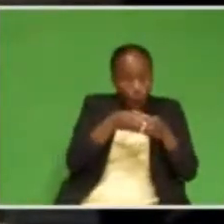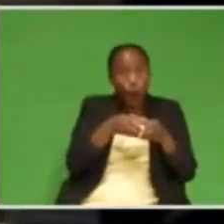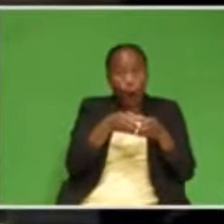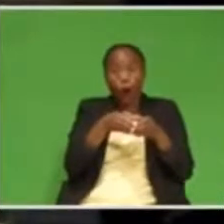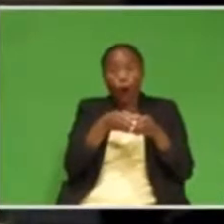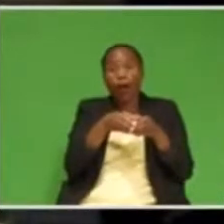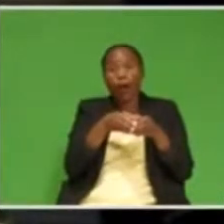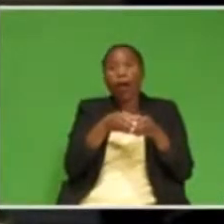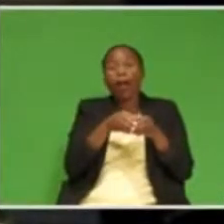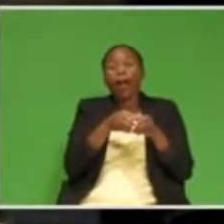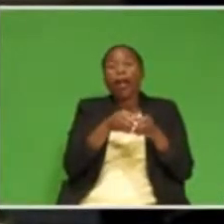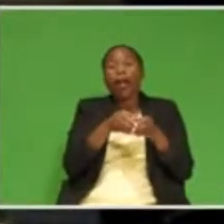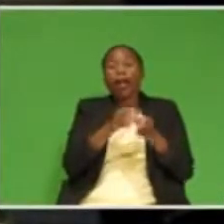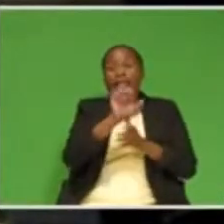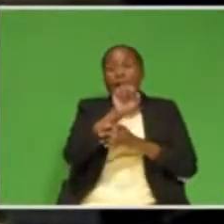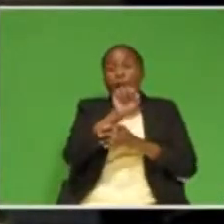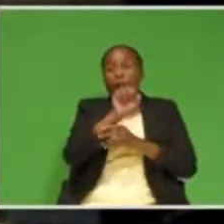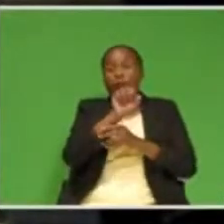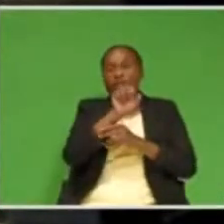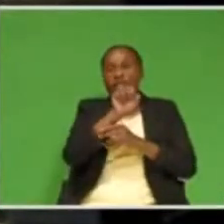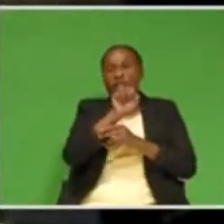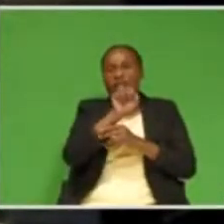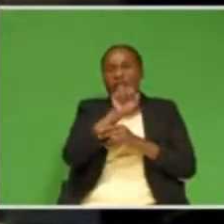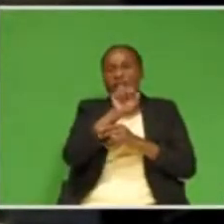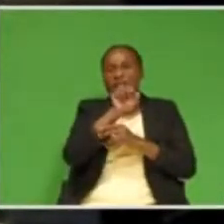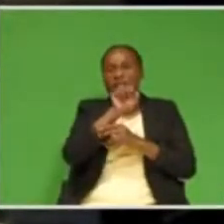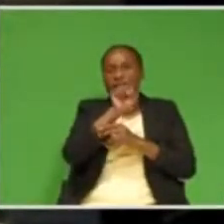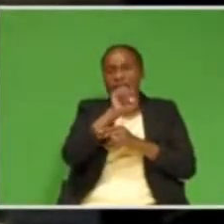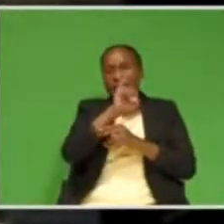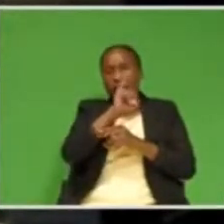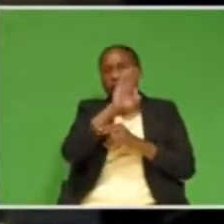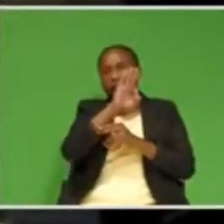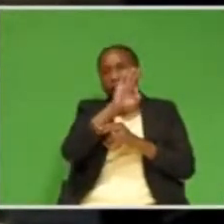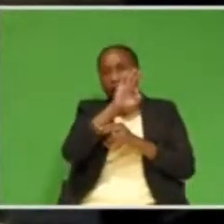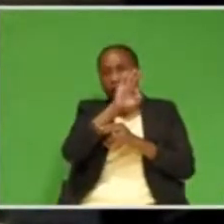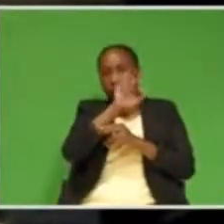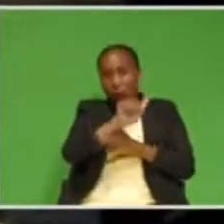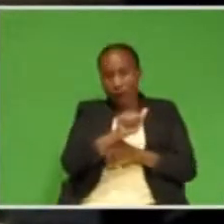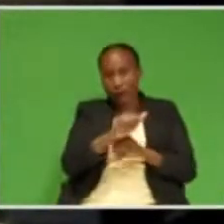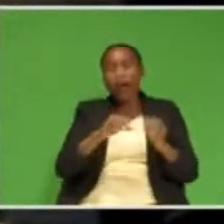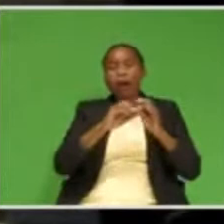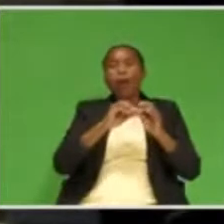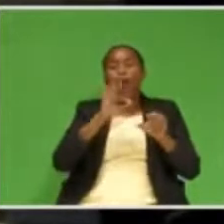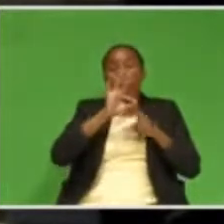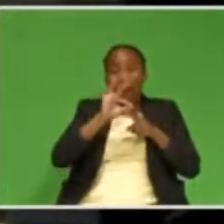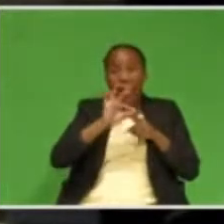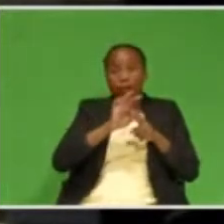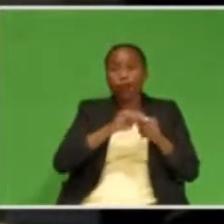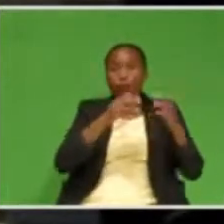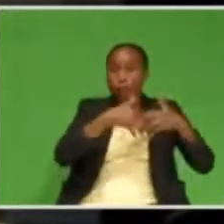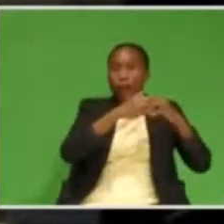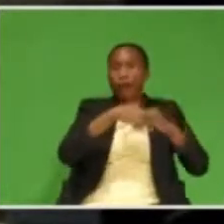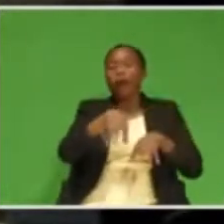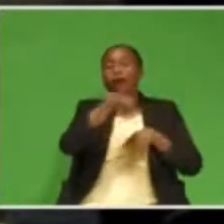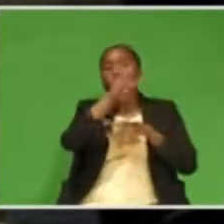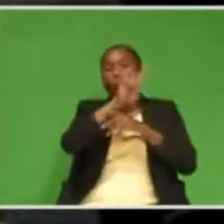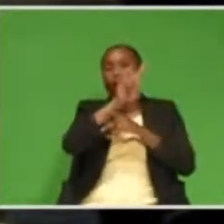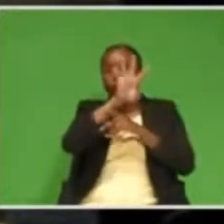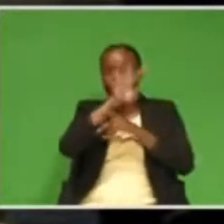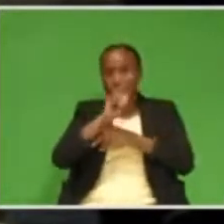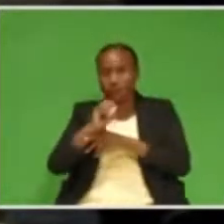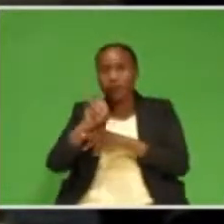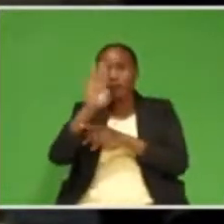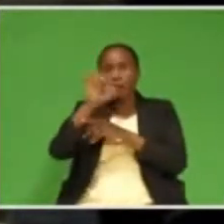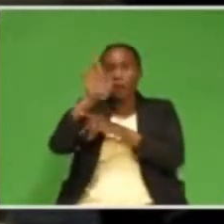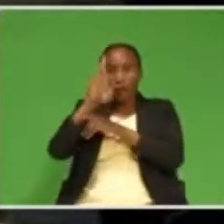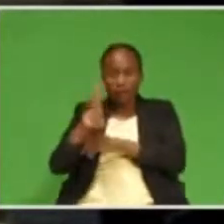Finance Agency, SEFA, we plan to provide 1.4 billion in financing for over